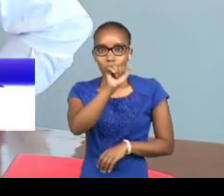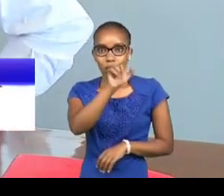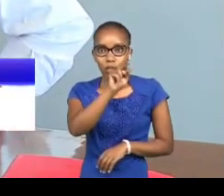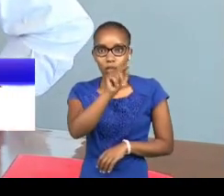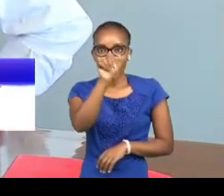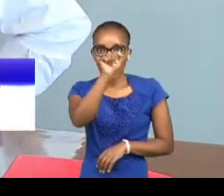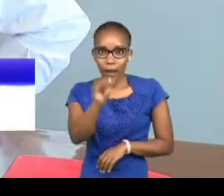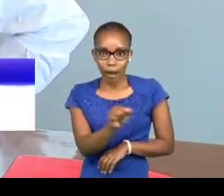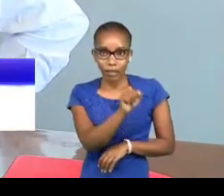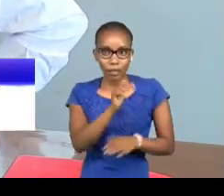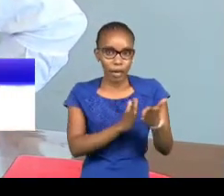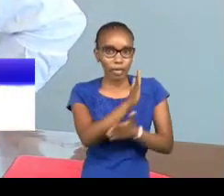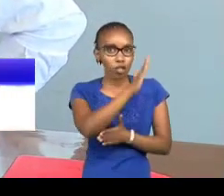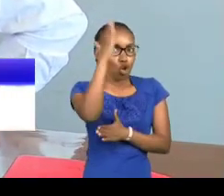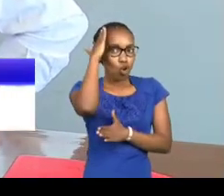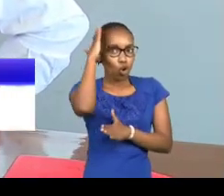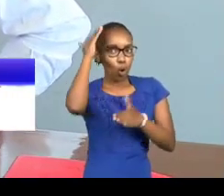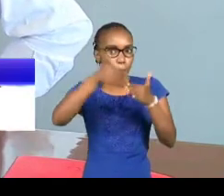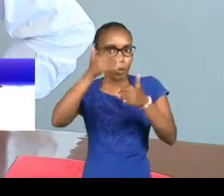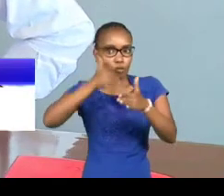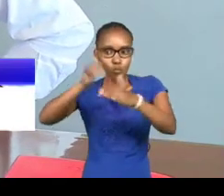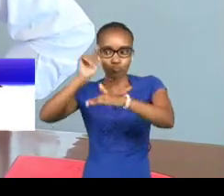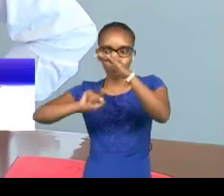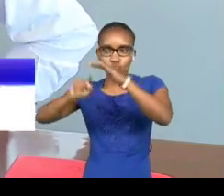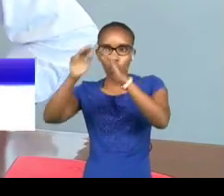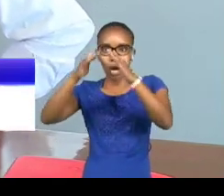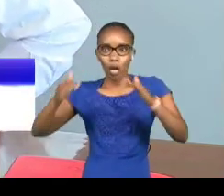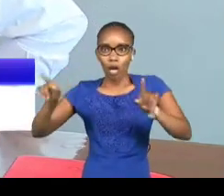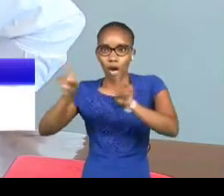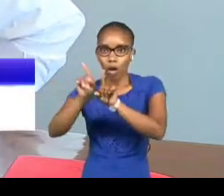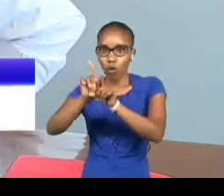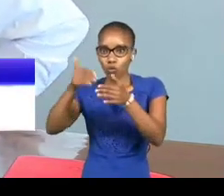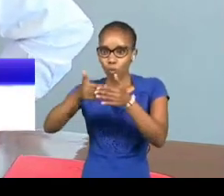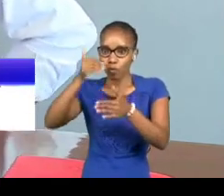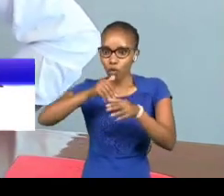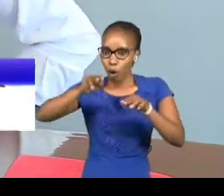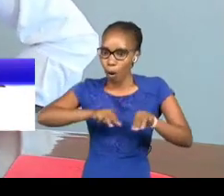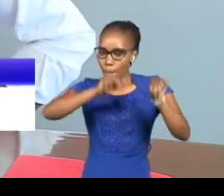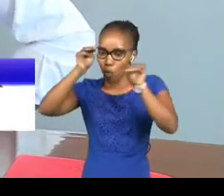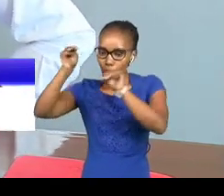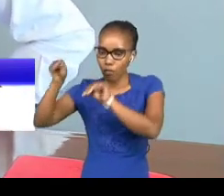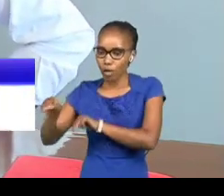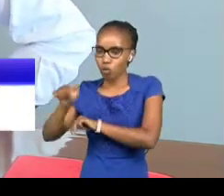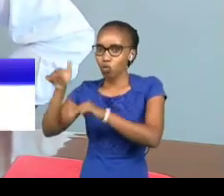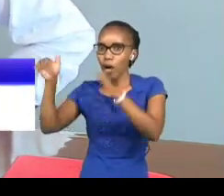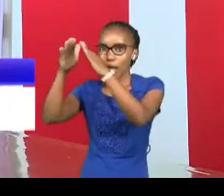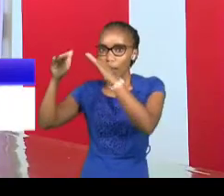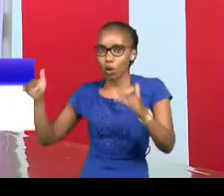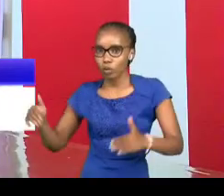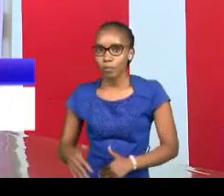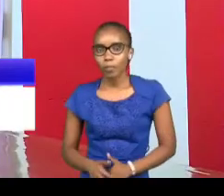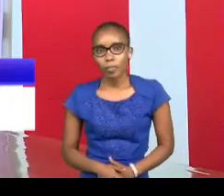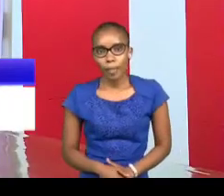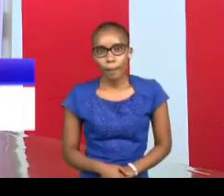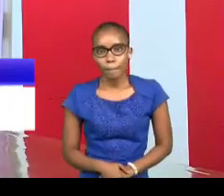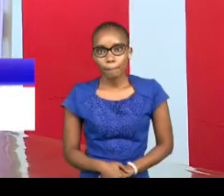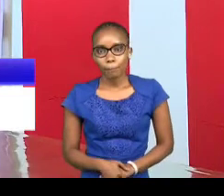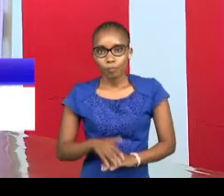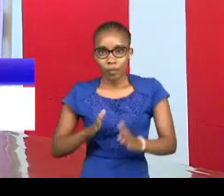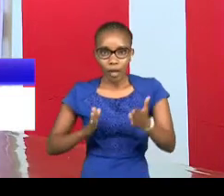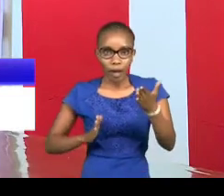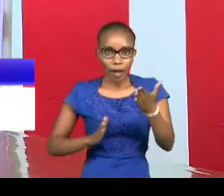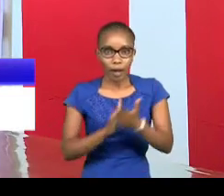know before occupying a house and before vacating the same house that they occupied? Some of the rights that